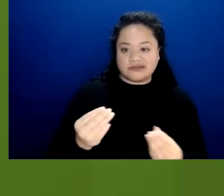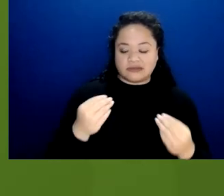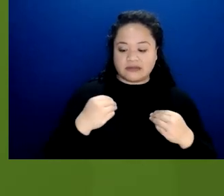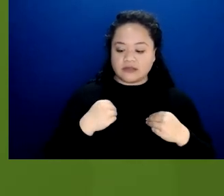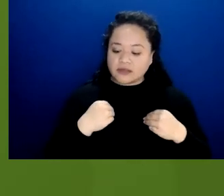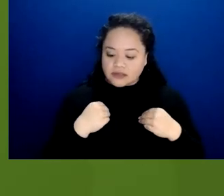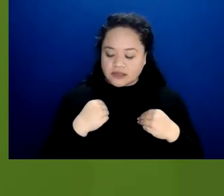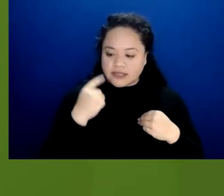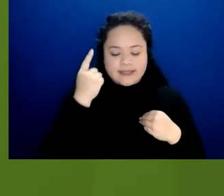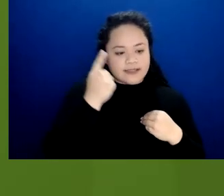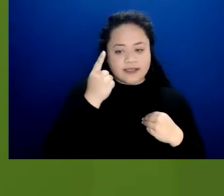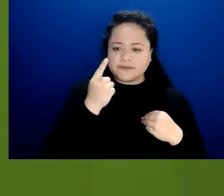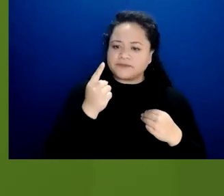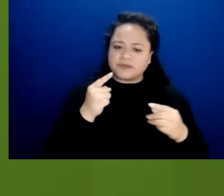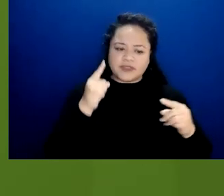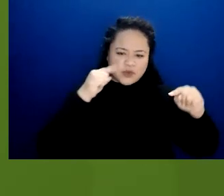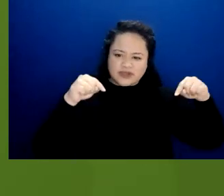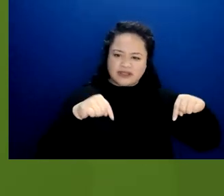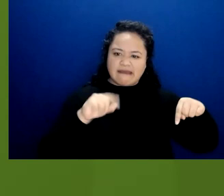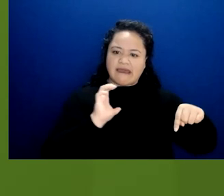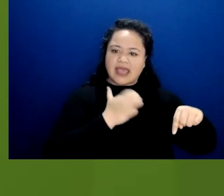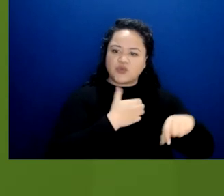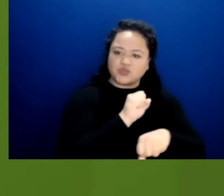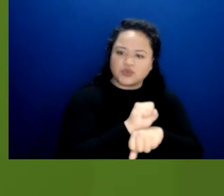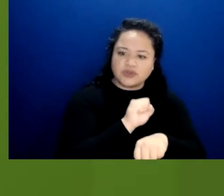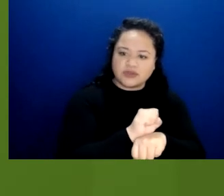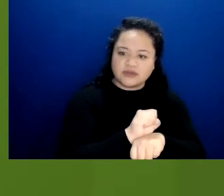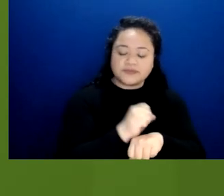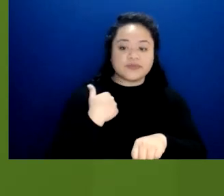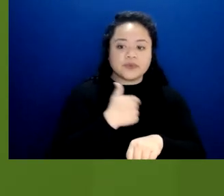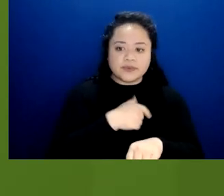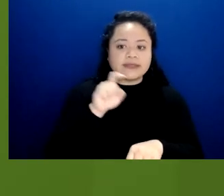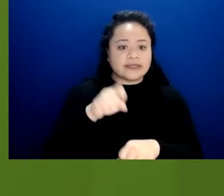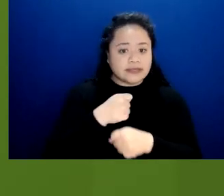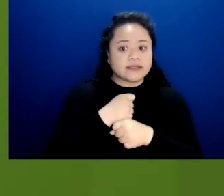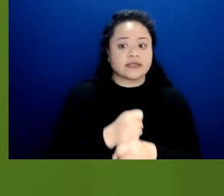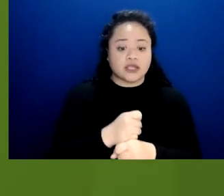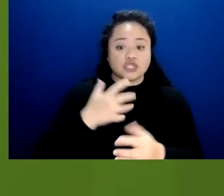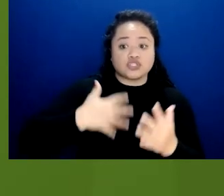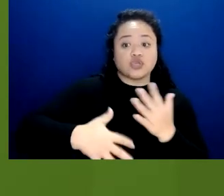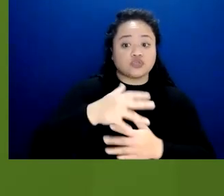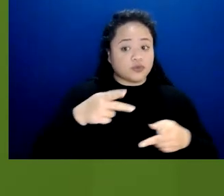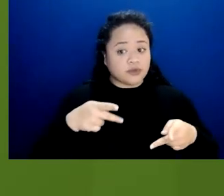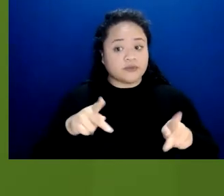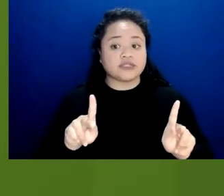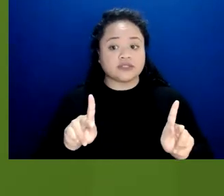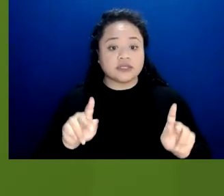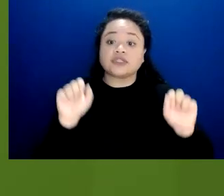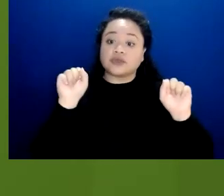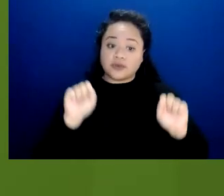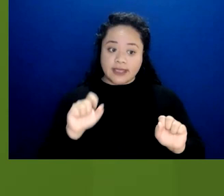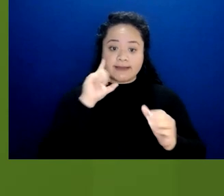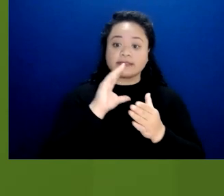create social permission to speak out against those things and to